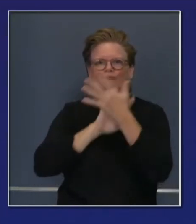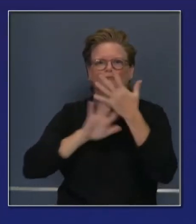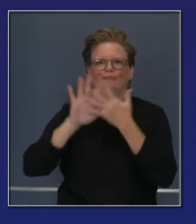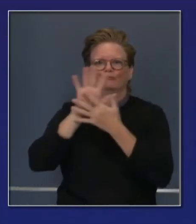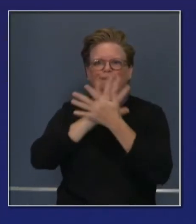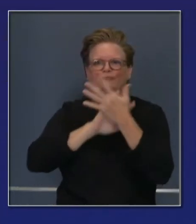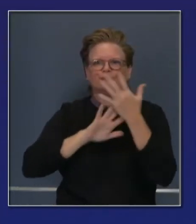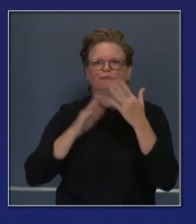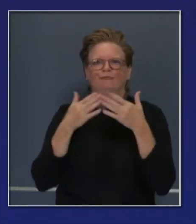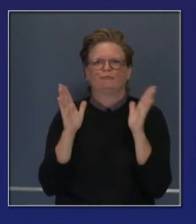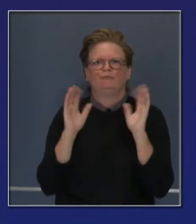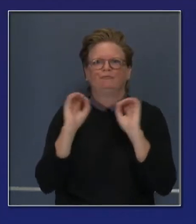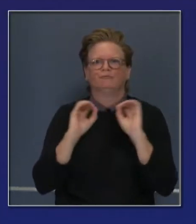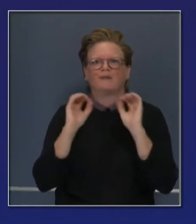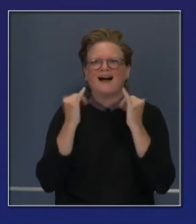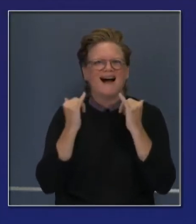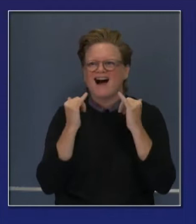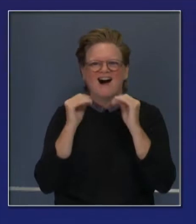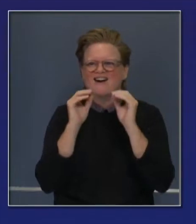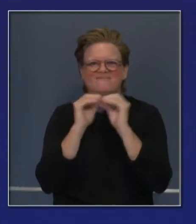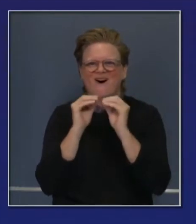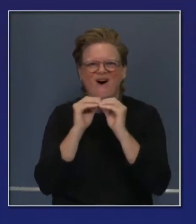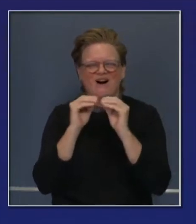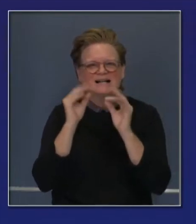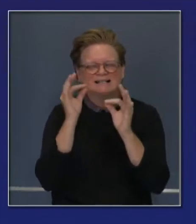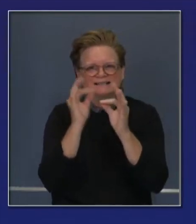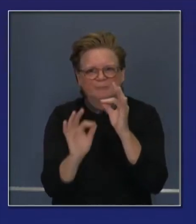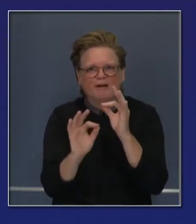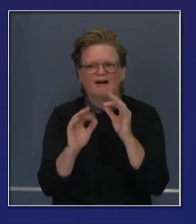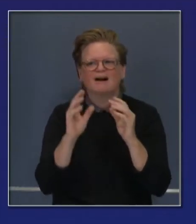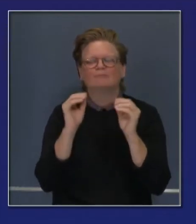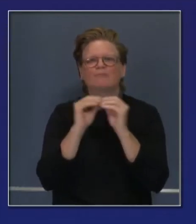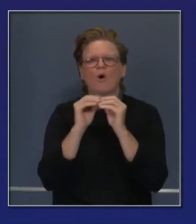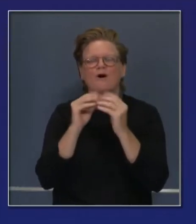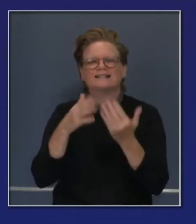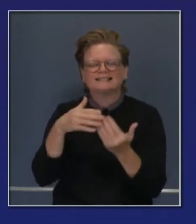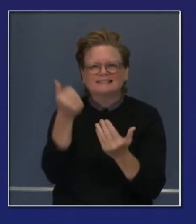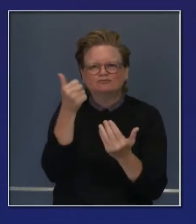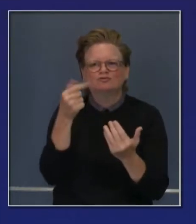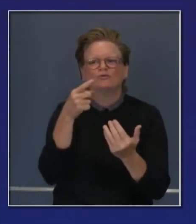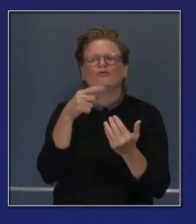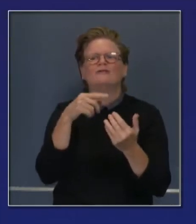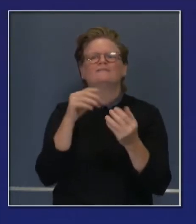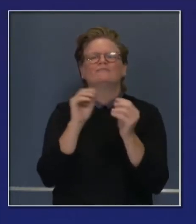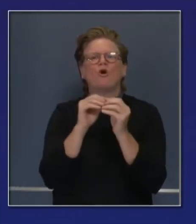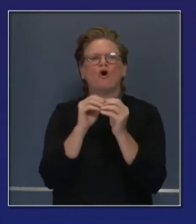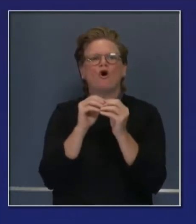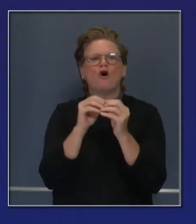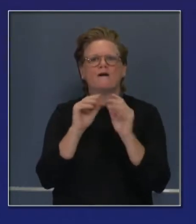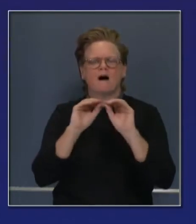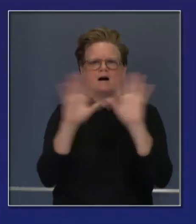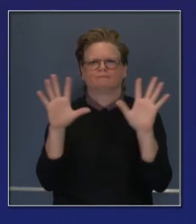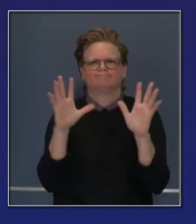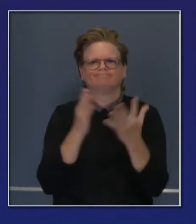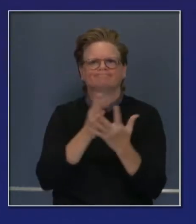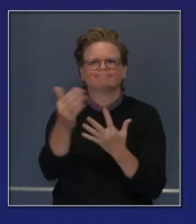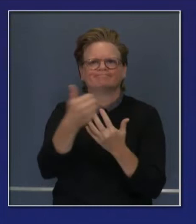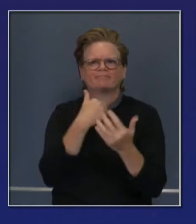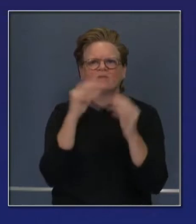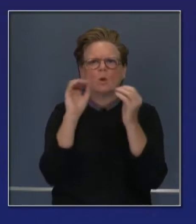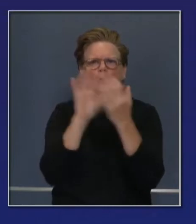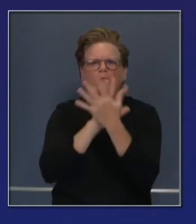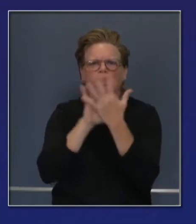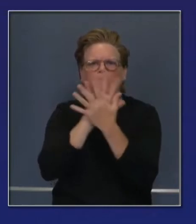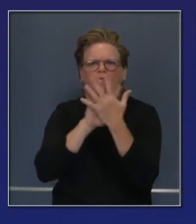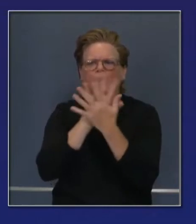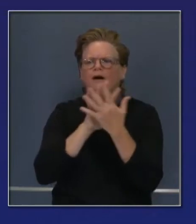we're approaching this is we believe this is much more simple, much more transparent, easily monitored by individuals, not